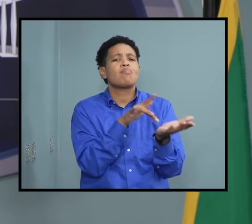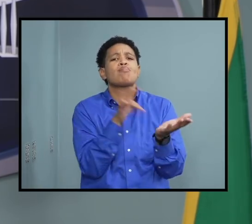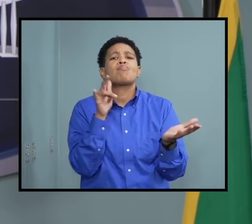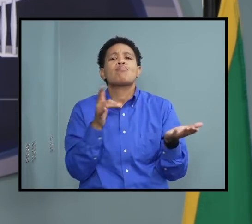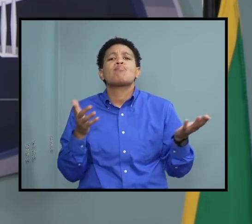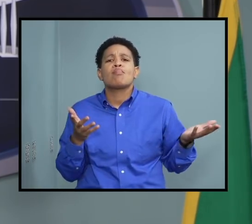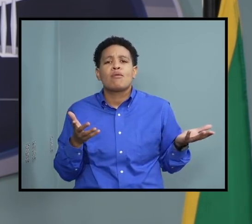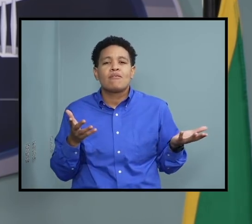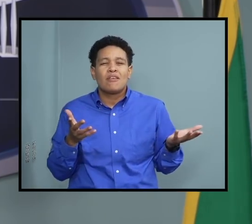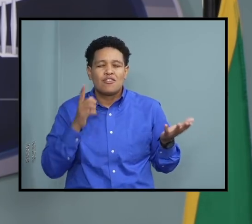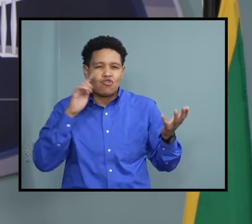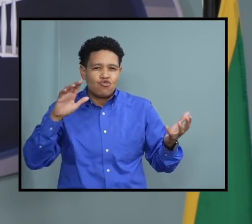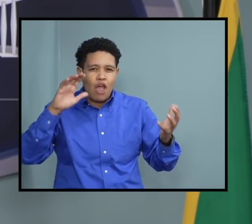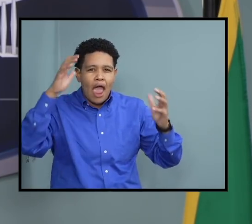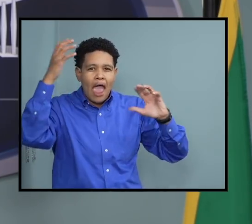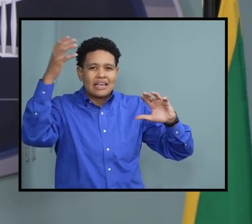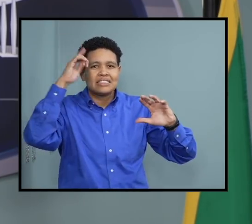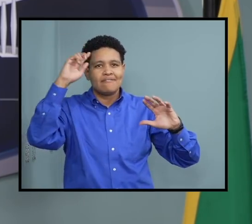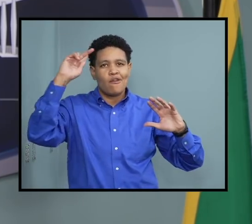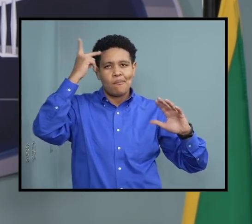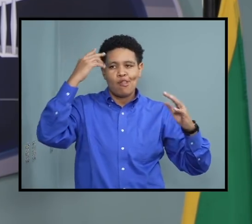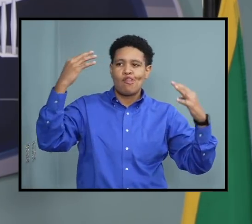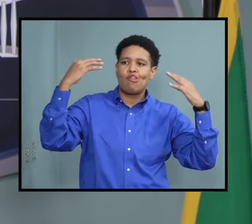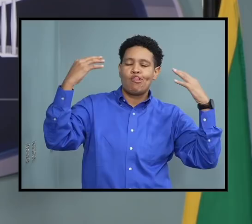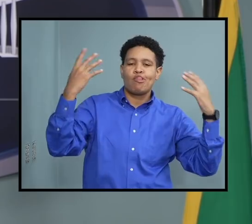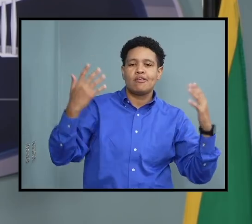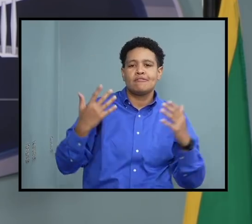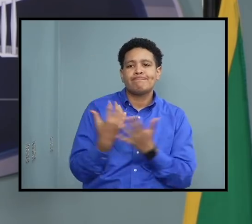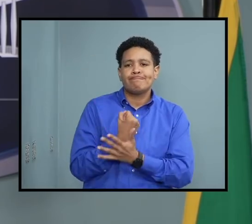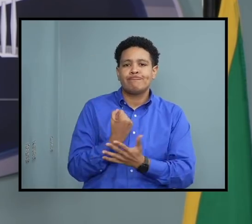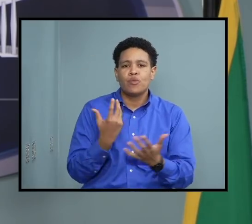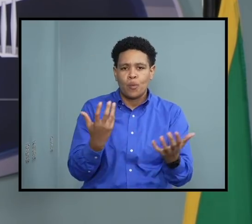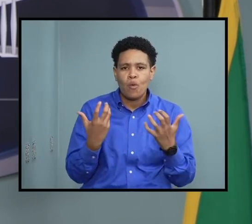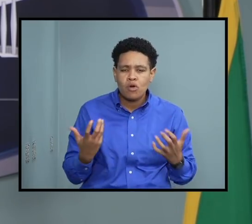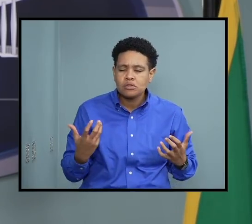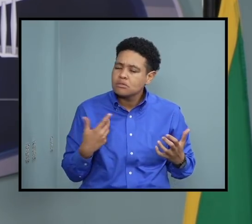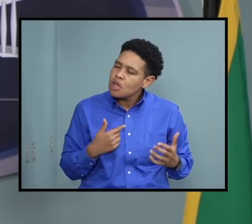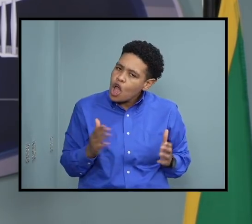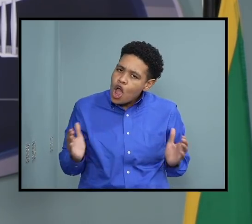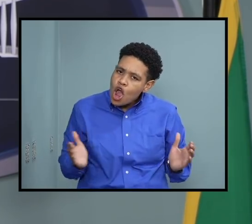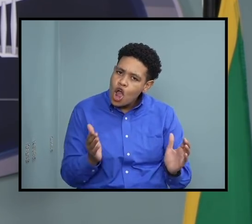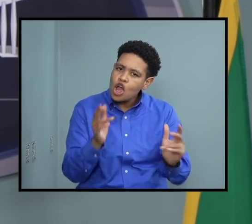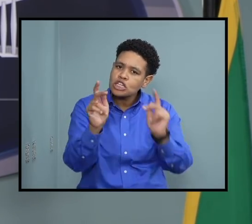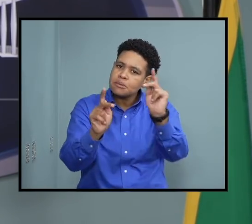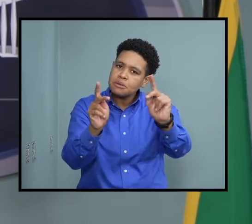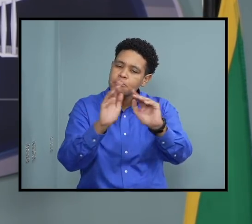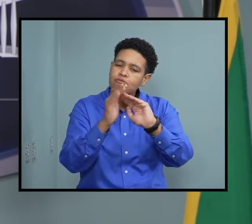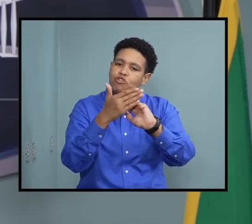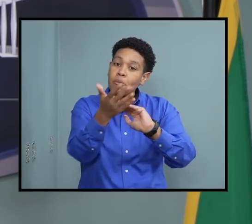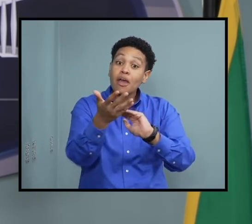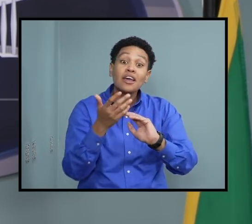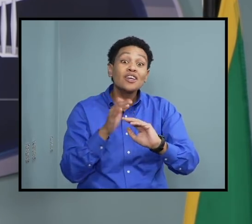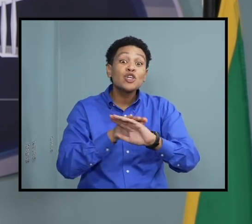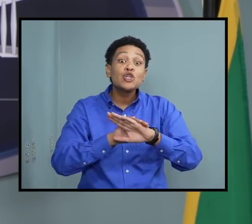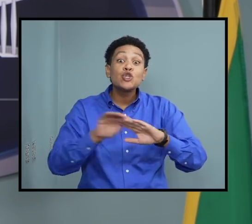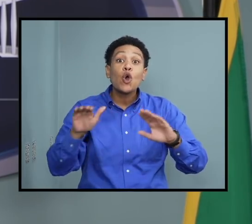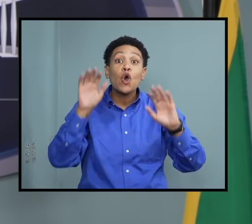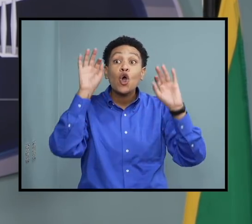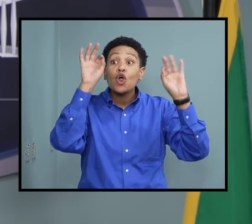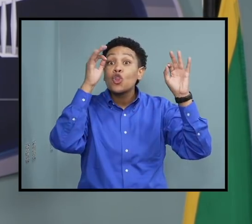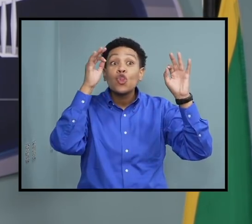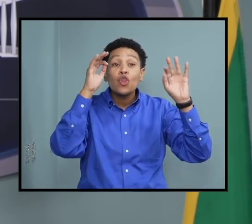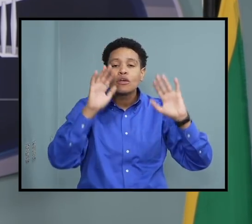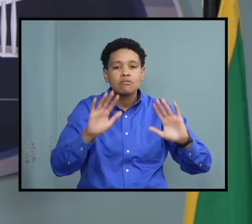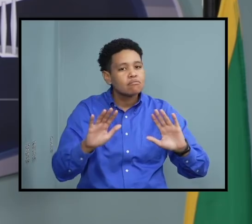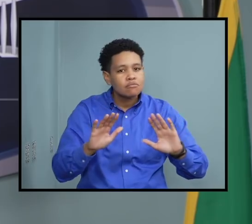exploit crisis for political gains. And I urge the people of Jamaica, do not be distracted by